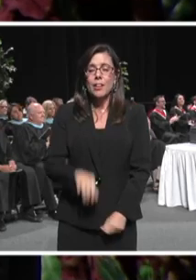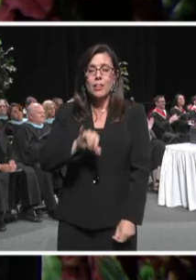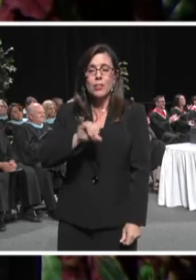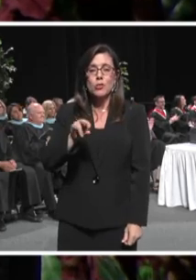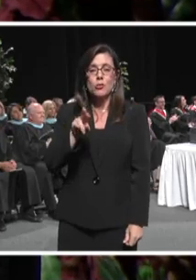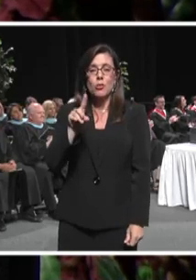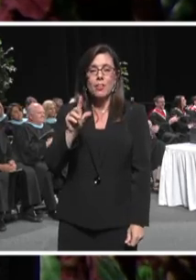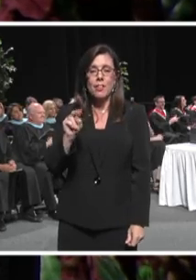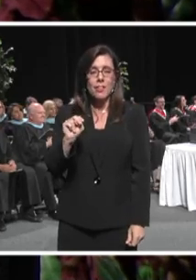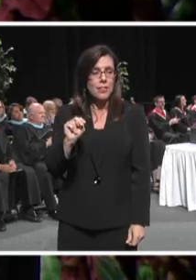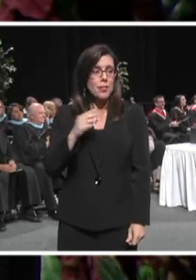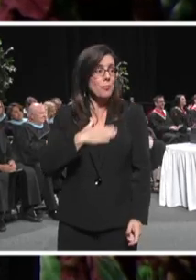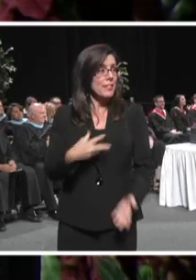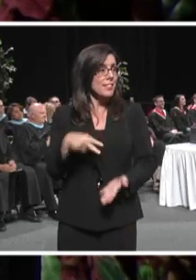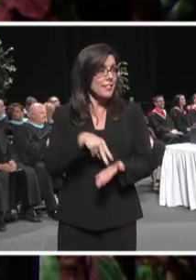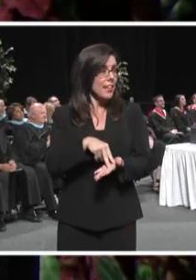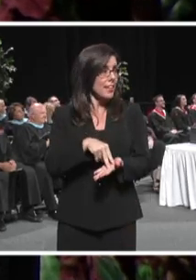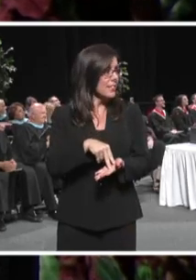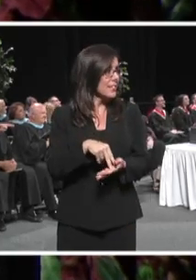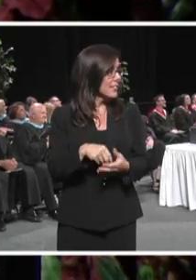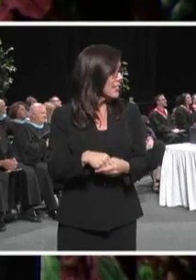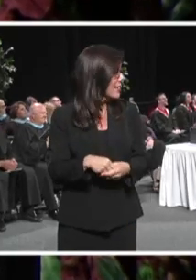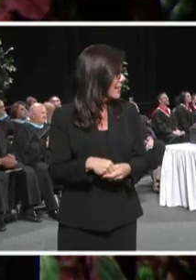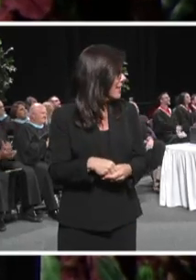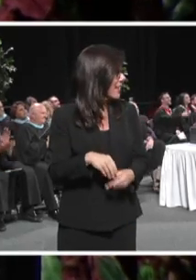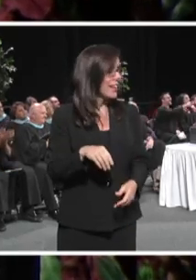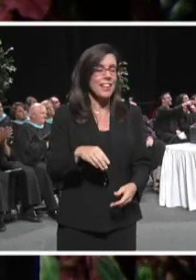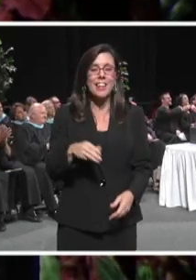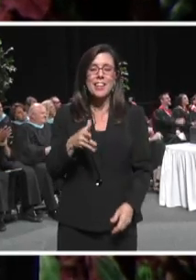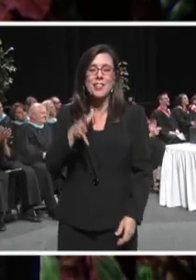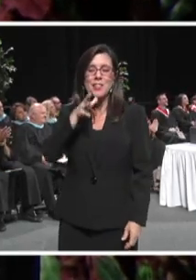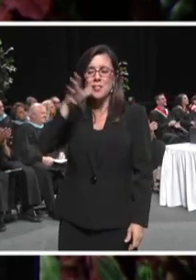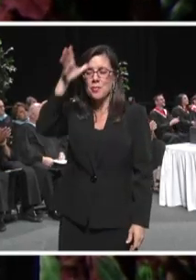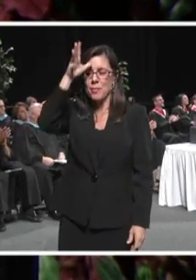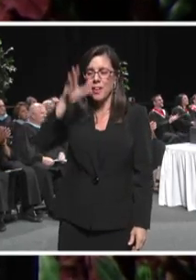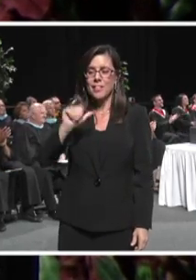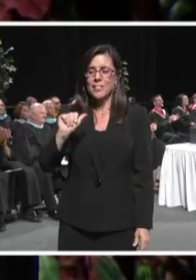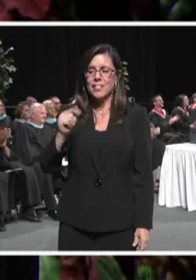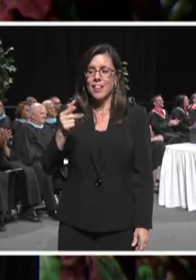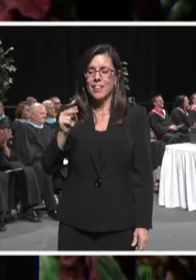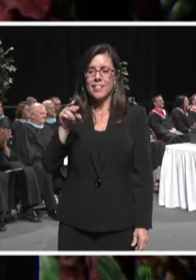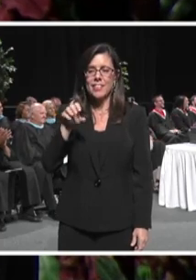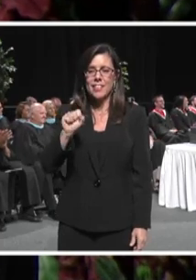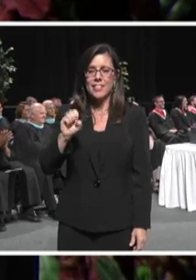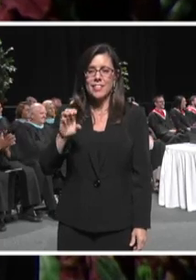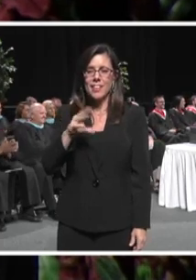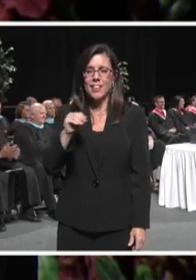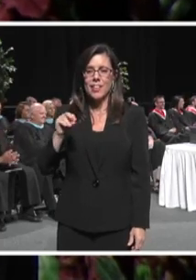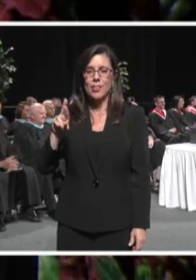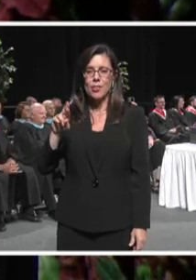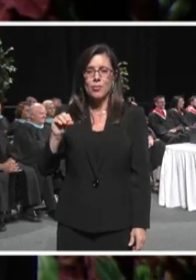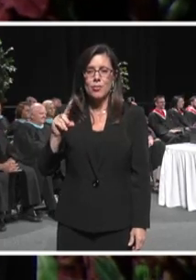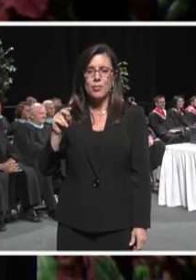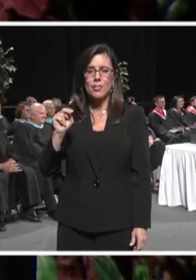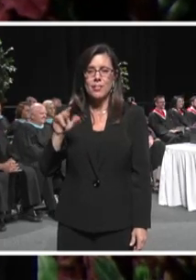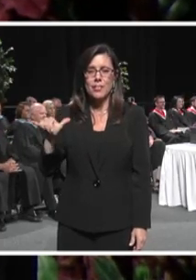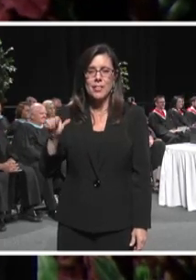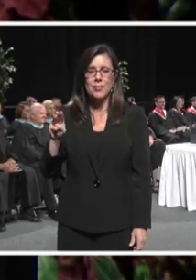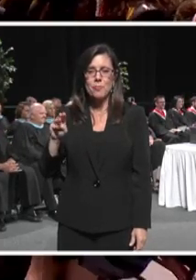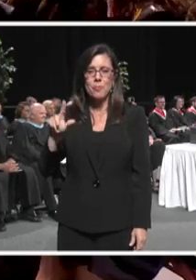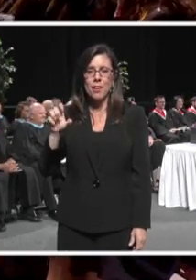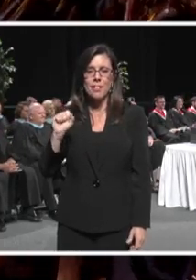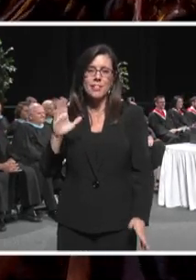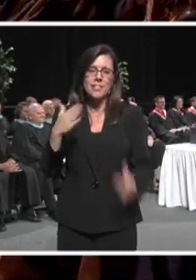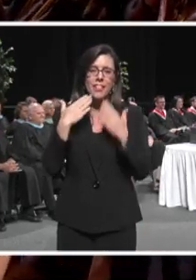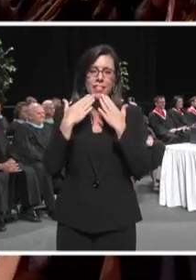Jordan, please stand. There you go. Jordan is the son of Agnes and Rodney Miles. Thank you, Jordan.